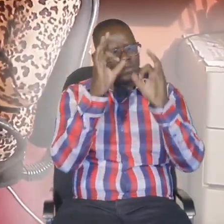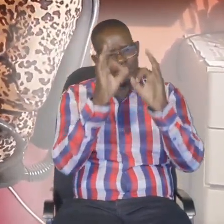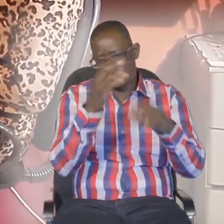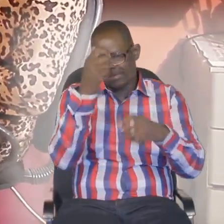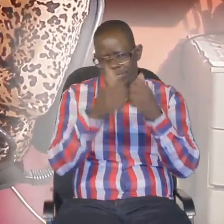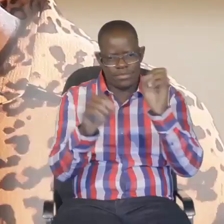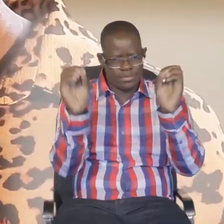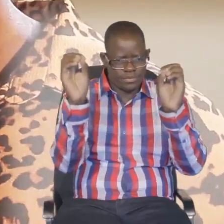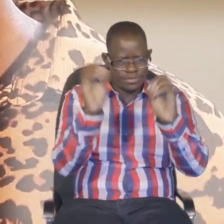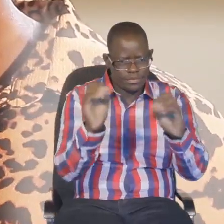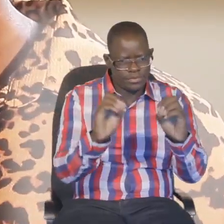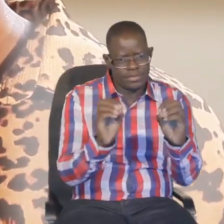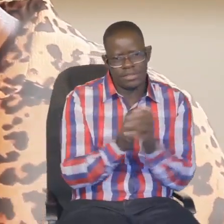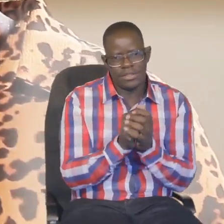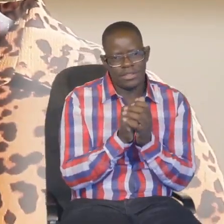fine.